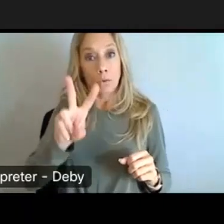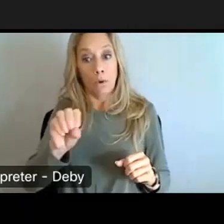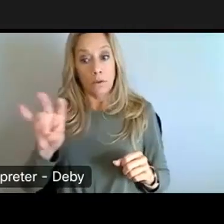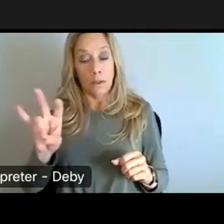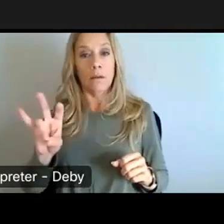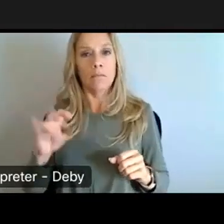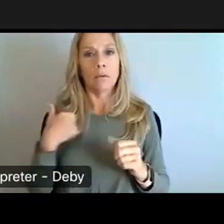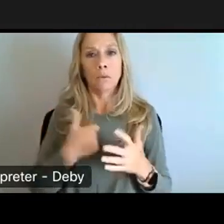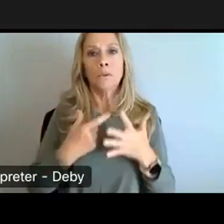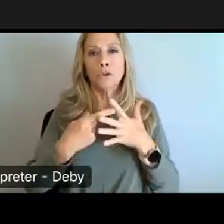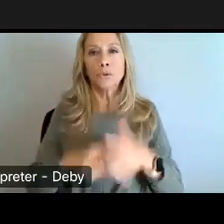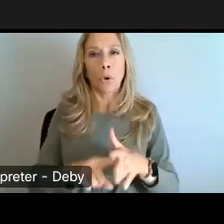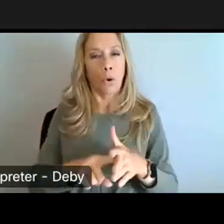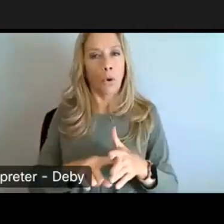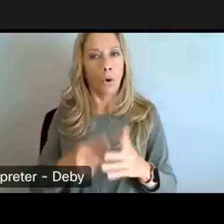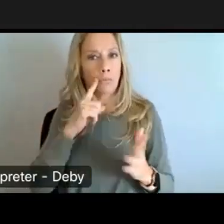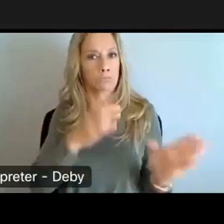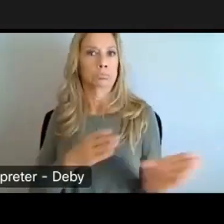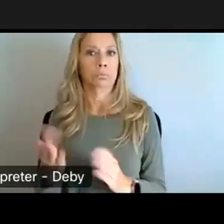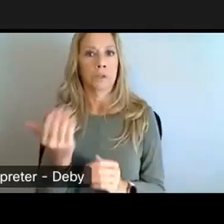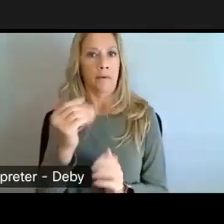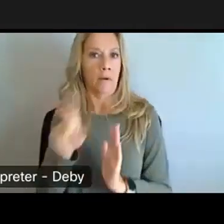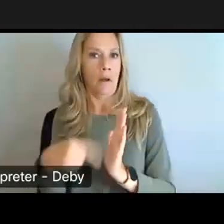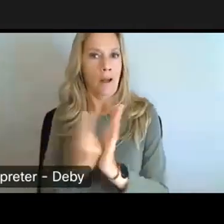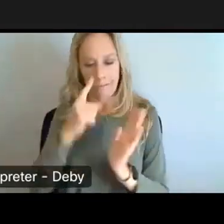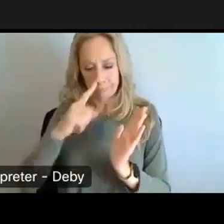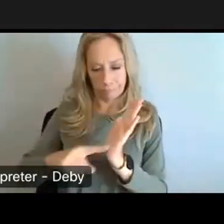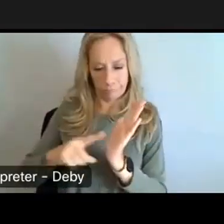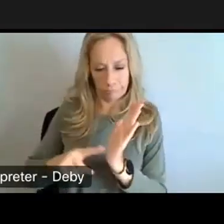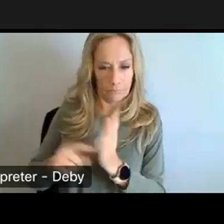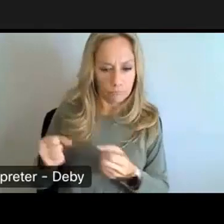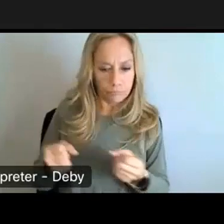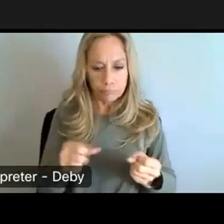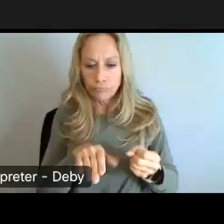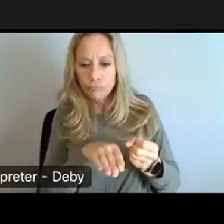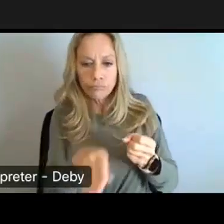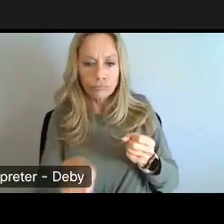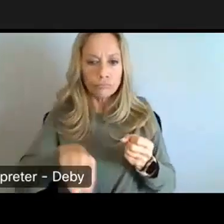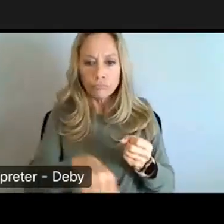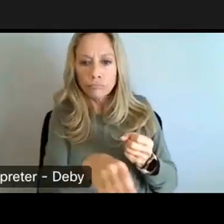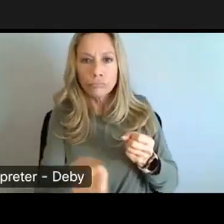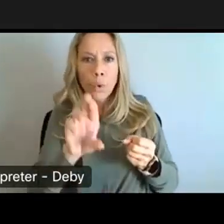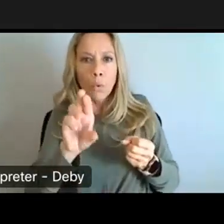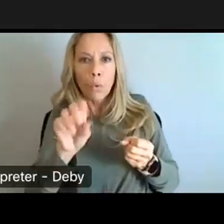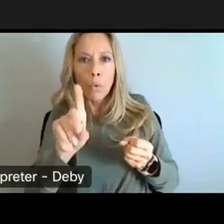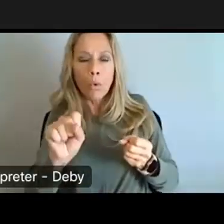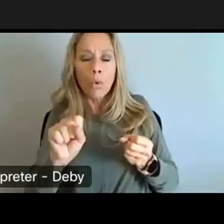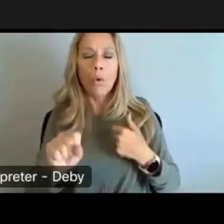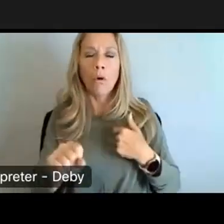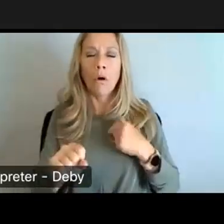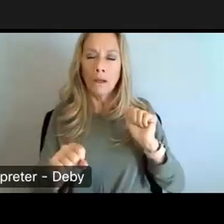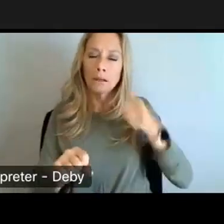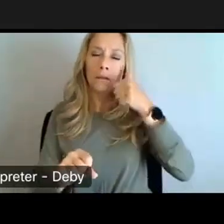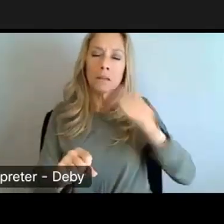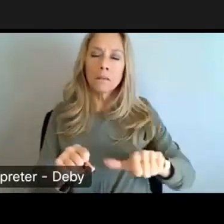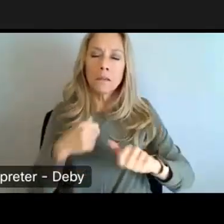about a 15-hour patrol to clear multiple roads in our area. And it was like any other day. I can remember waking up,